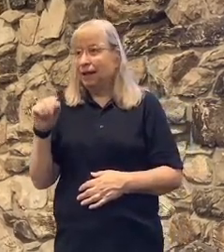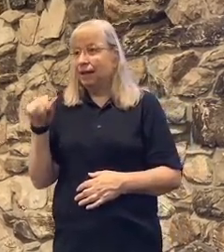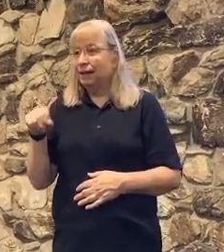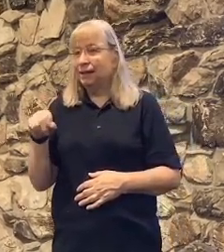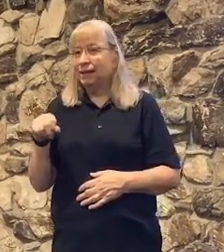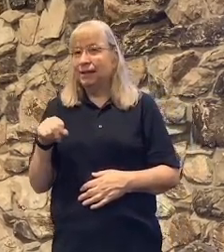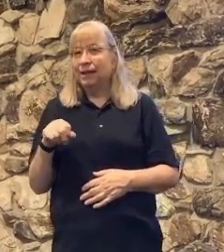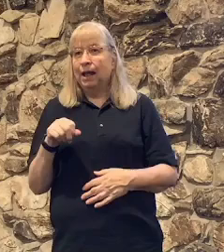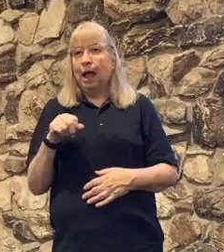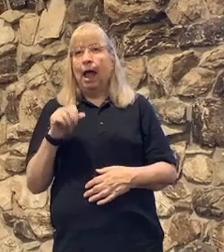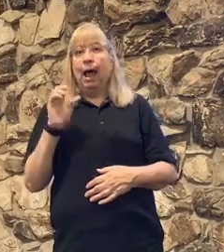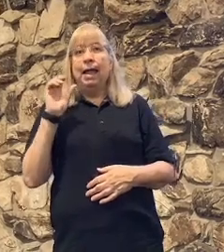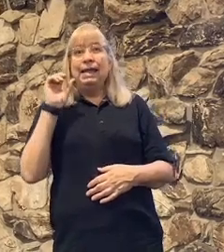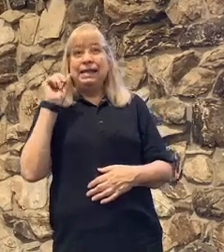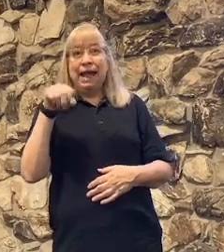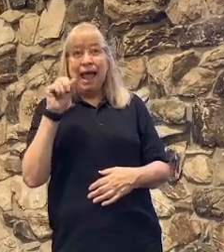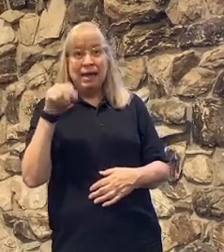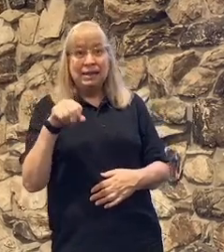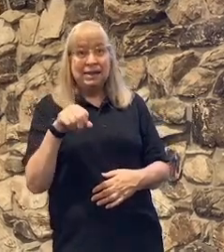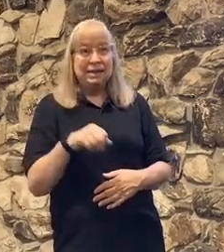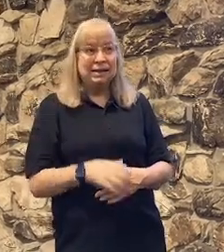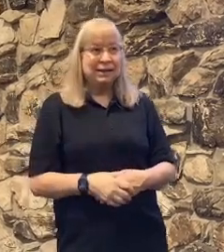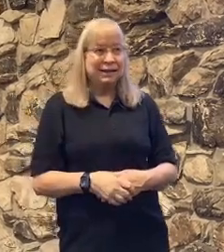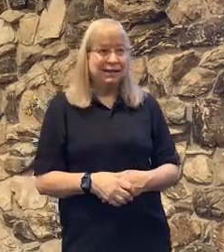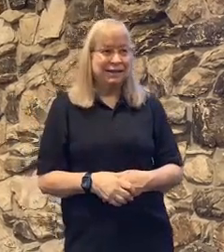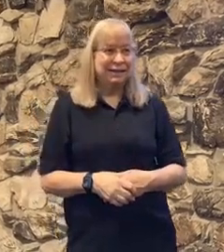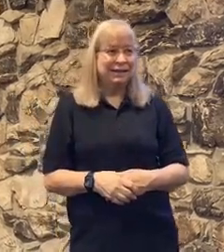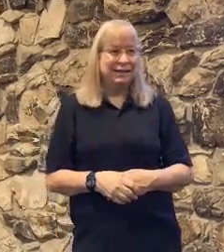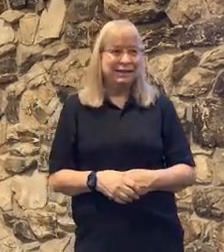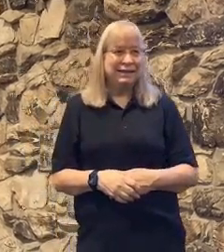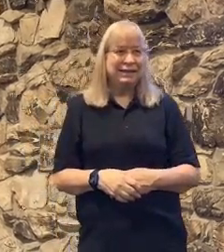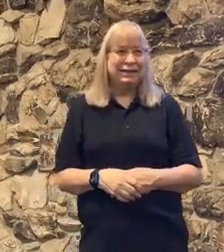Well, you can do better than that. Yes? Okay.